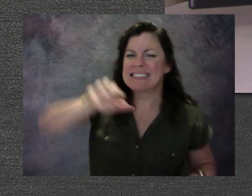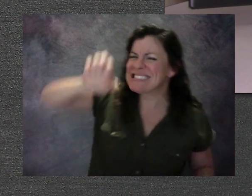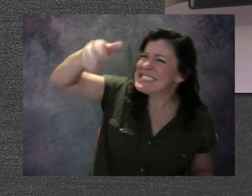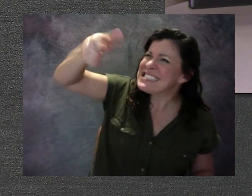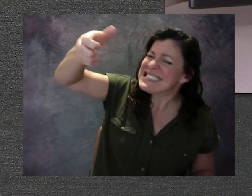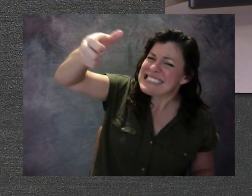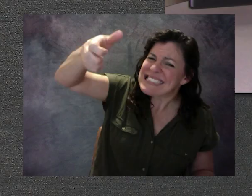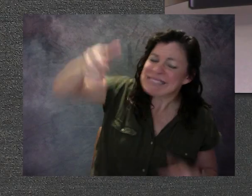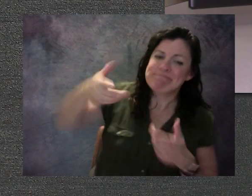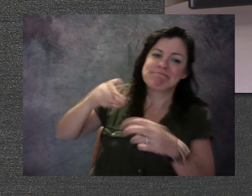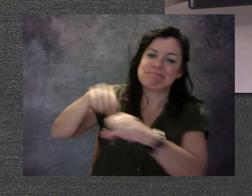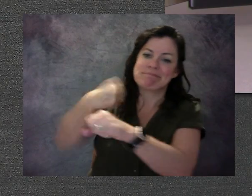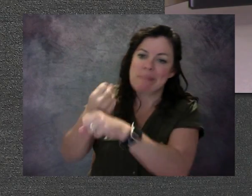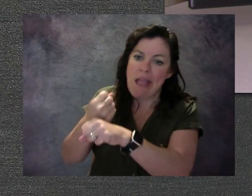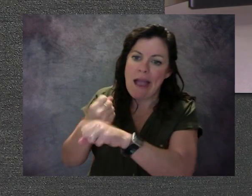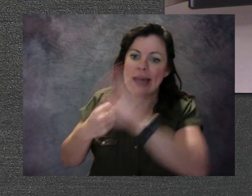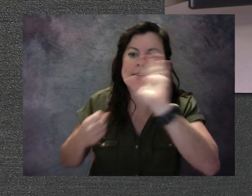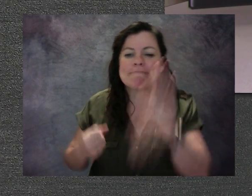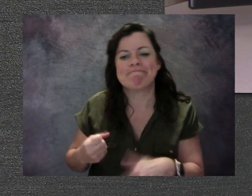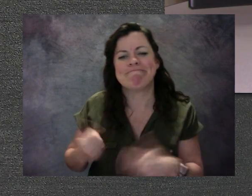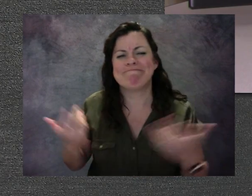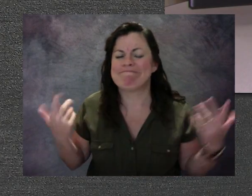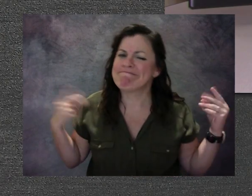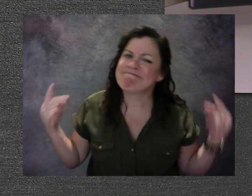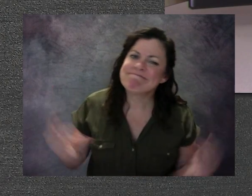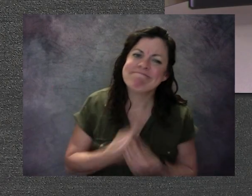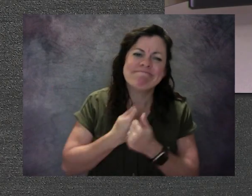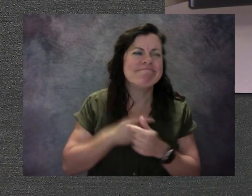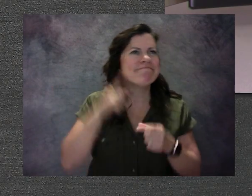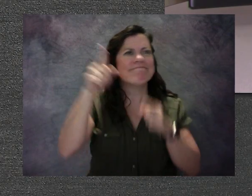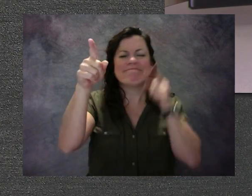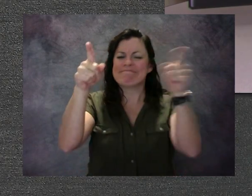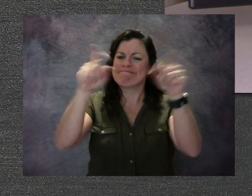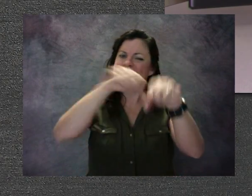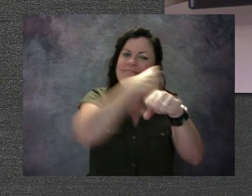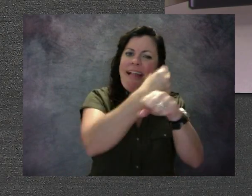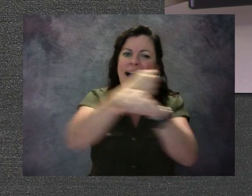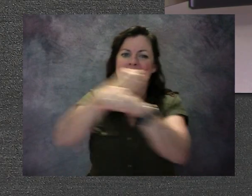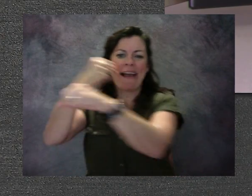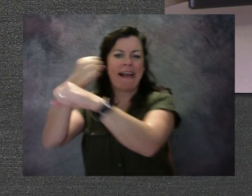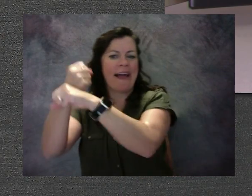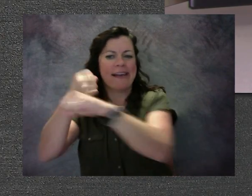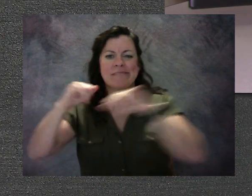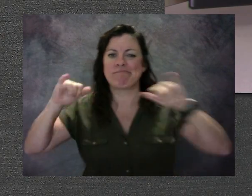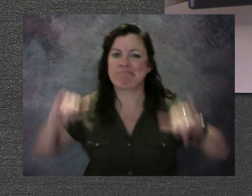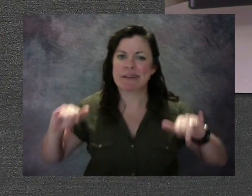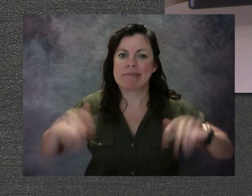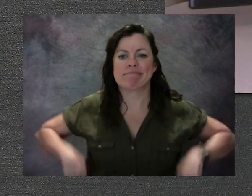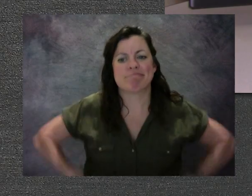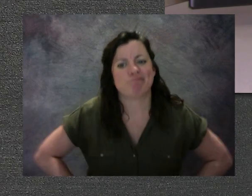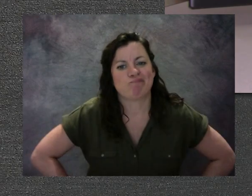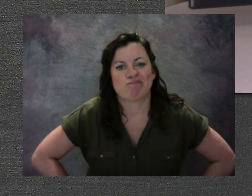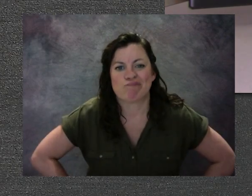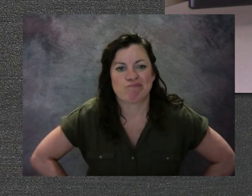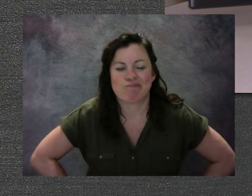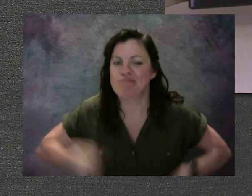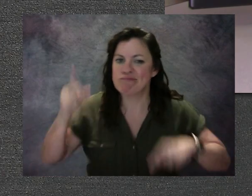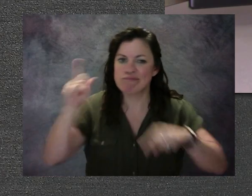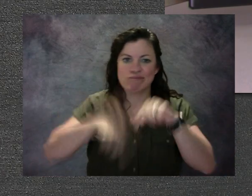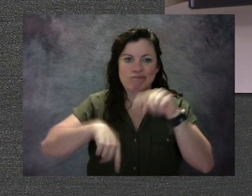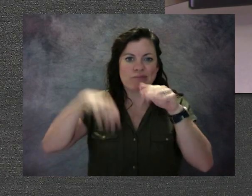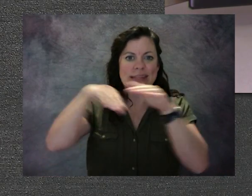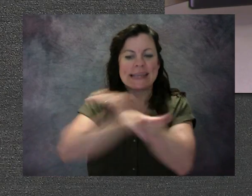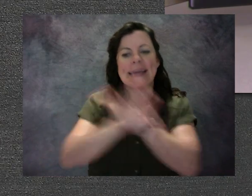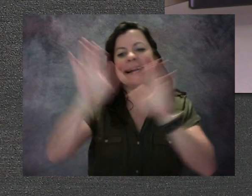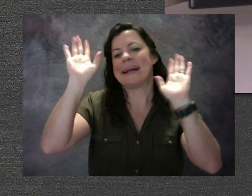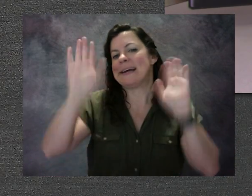we decided, well, maybe we'll try the second door. And that was locked as well. What was the next thing we